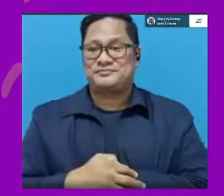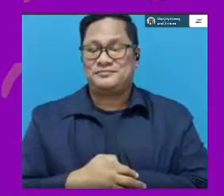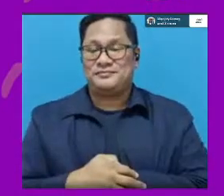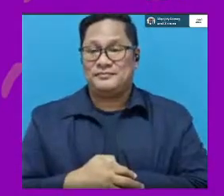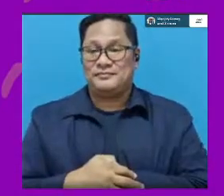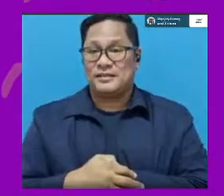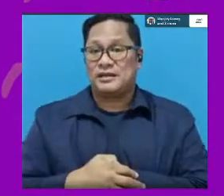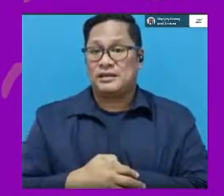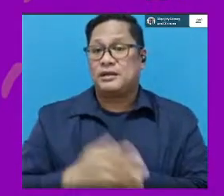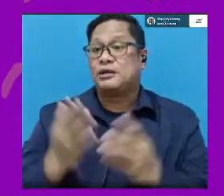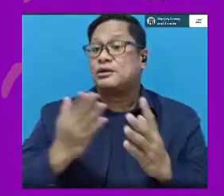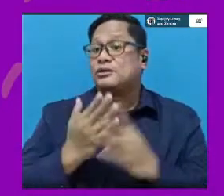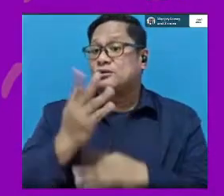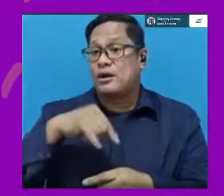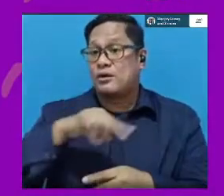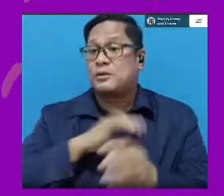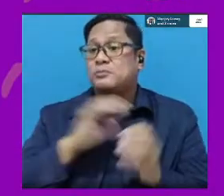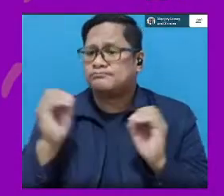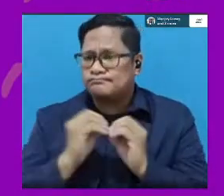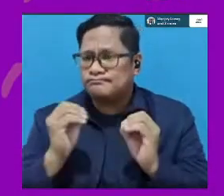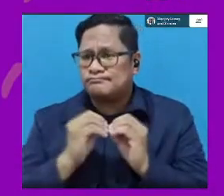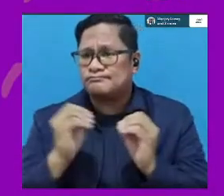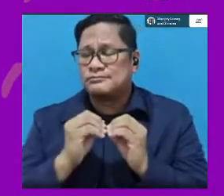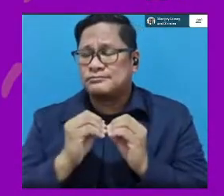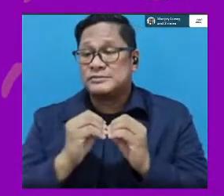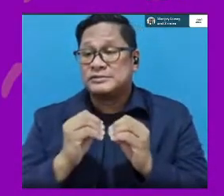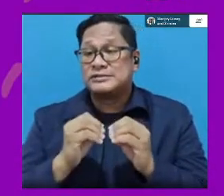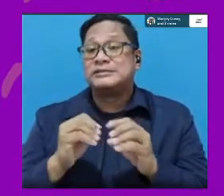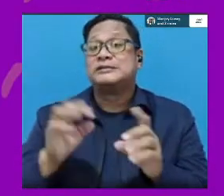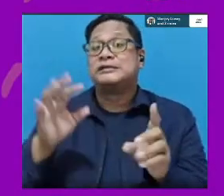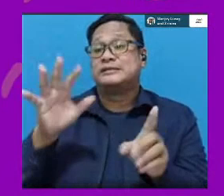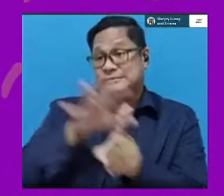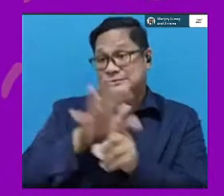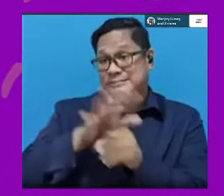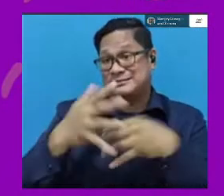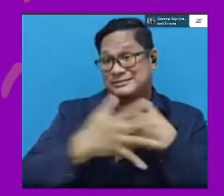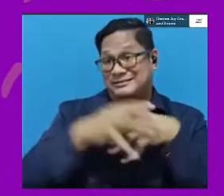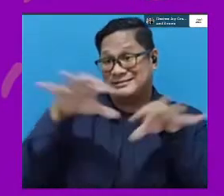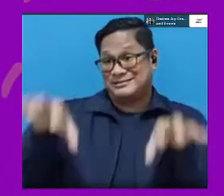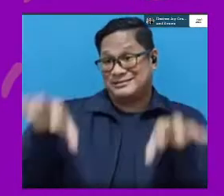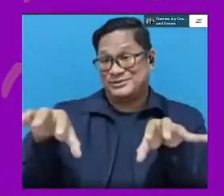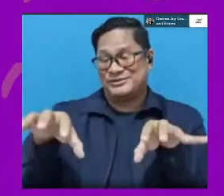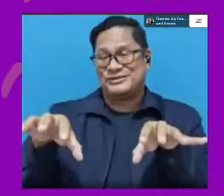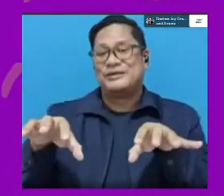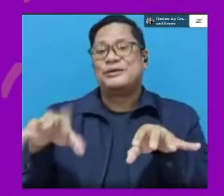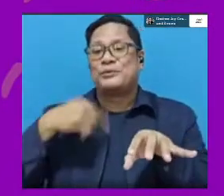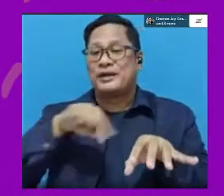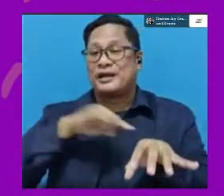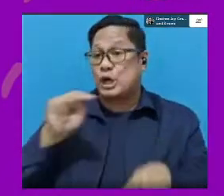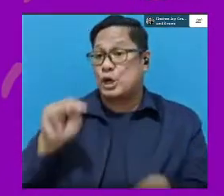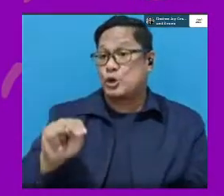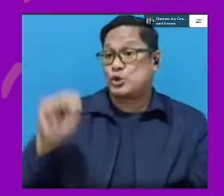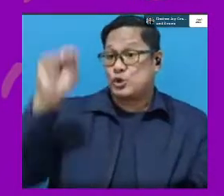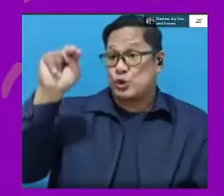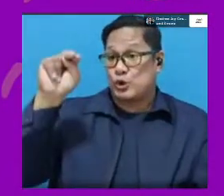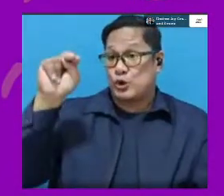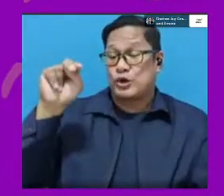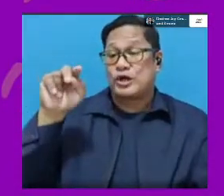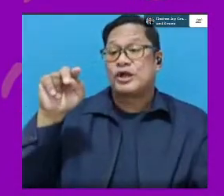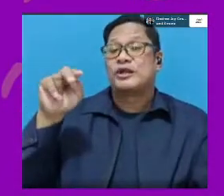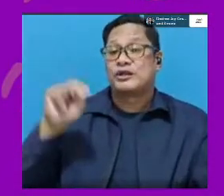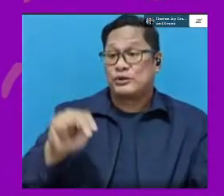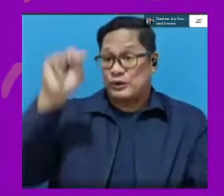introducing our more and better known neighbors. We are on the north side tip of our